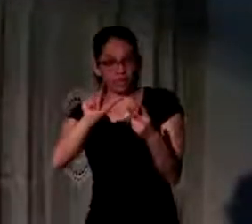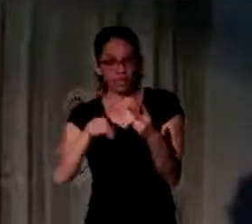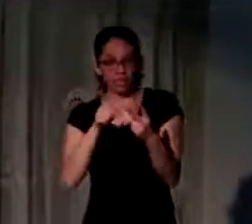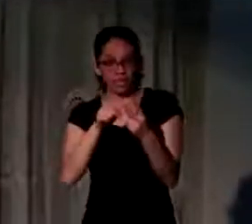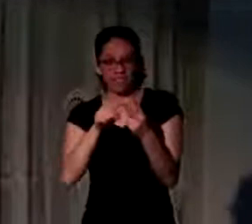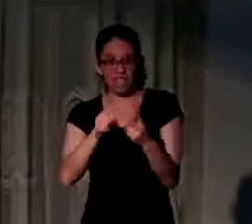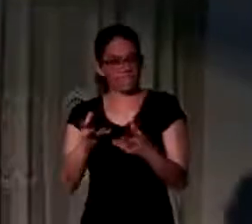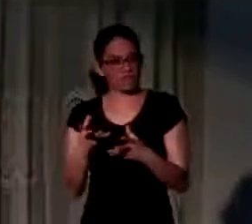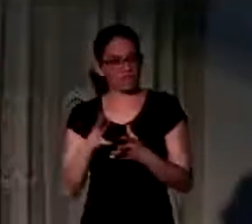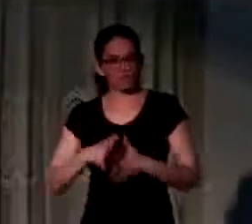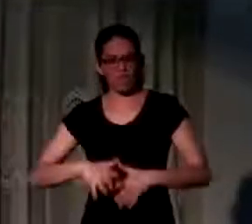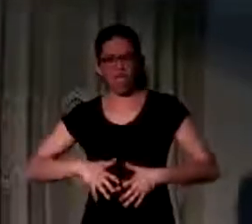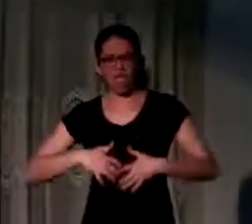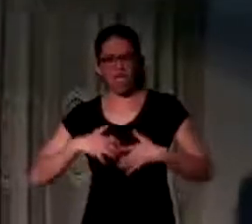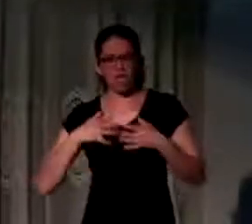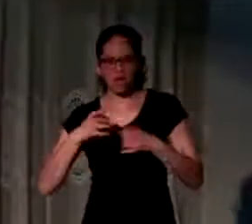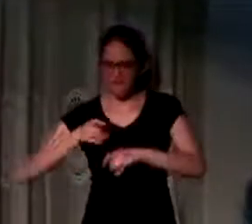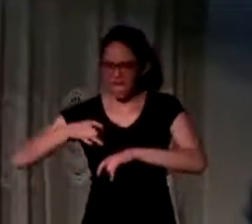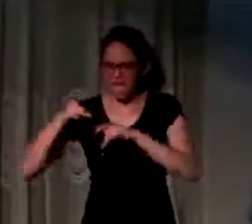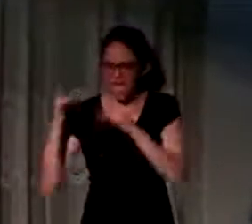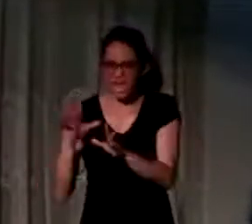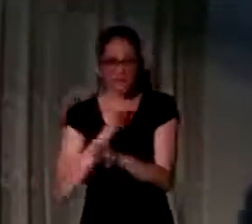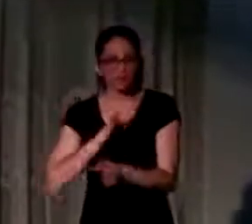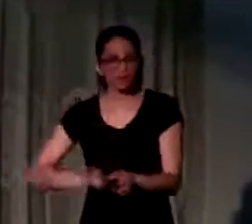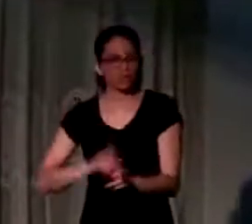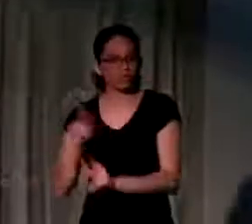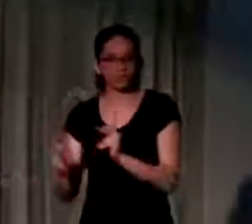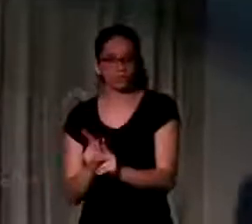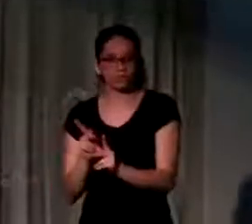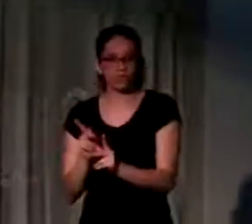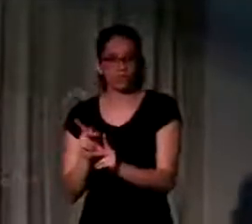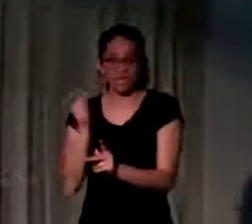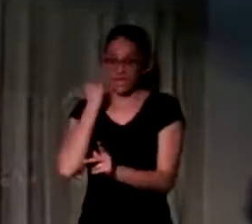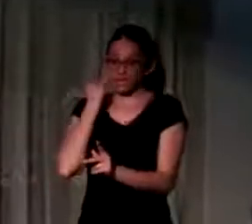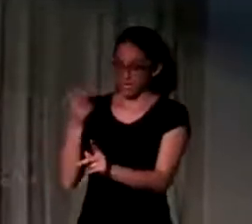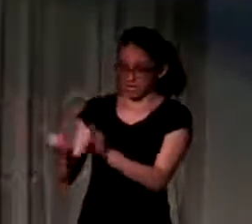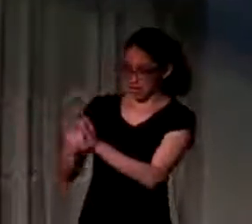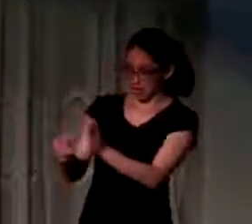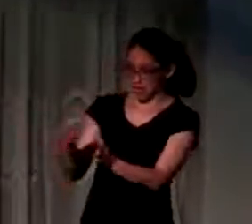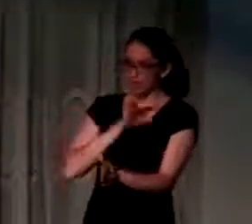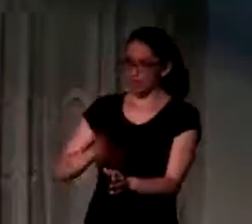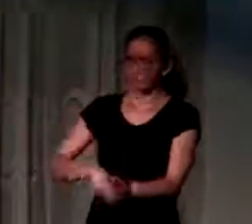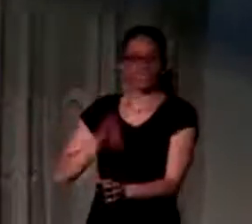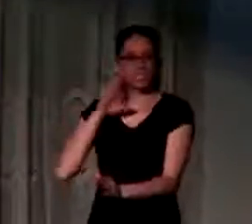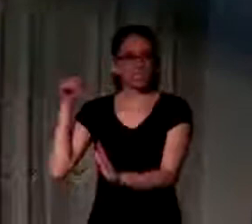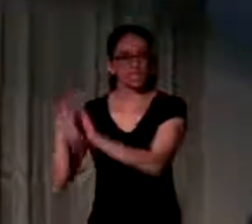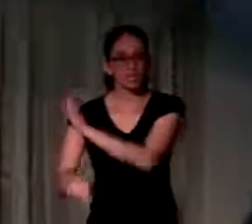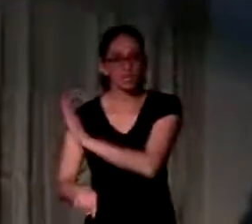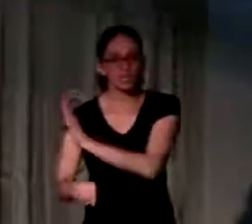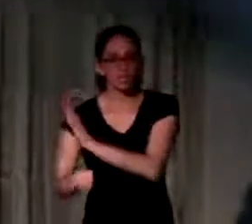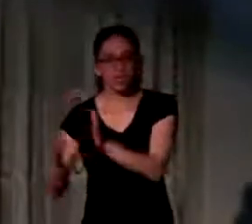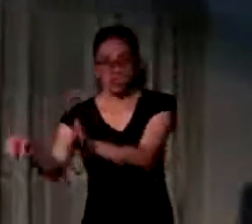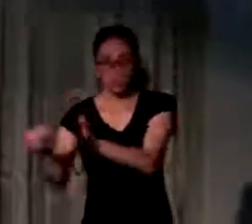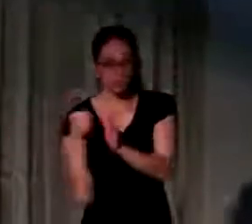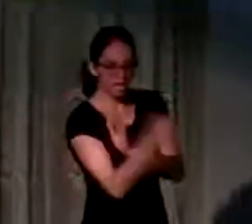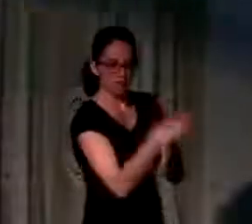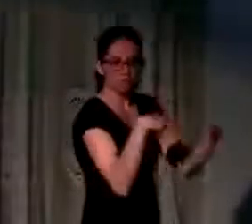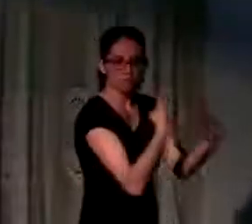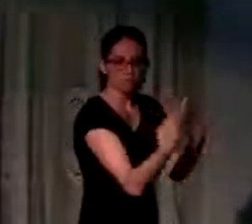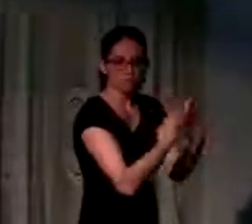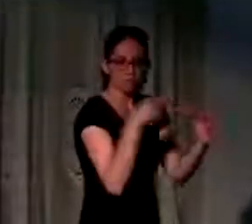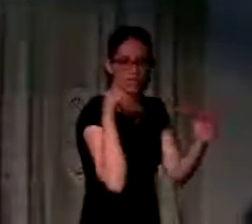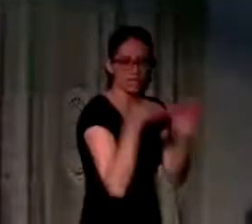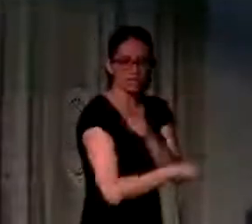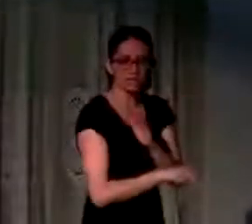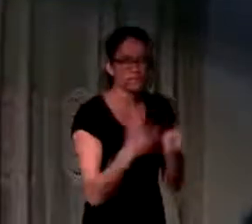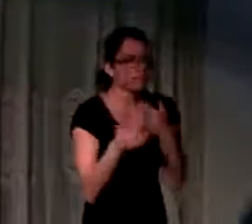And if he knew there was a Christian, he would kill that person. He would haul them off and have them executed. Little kids,